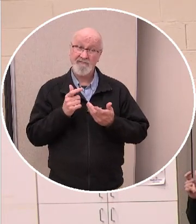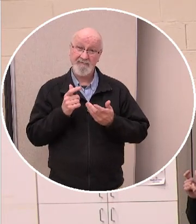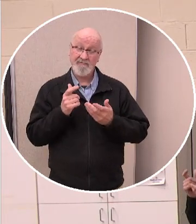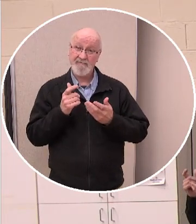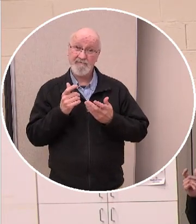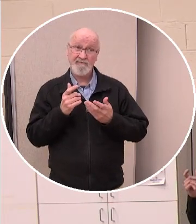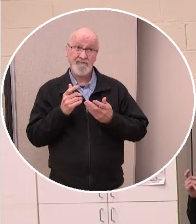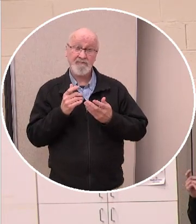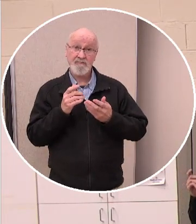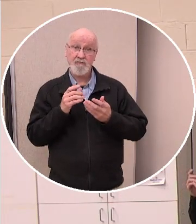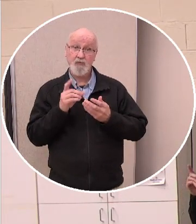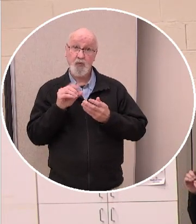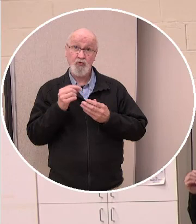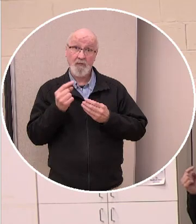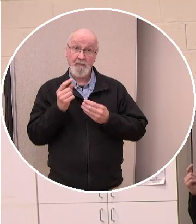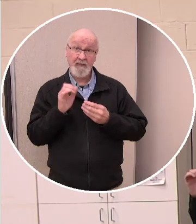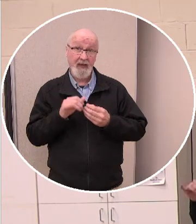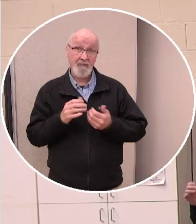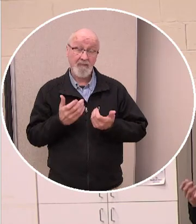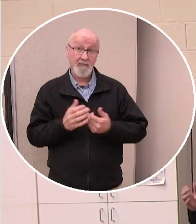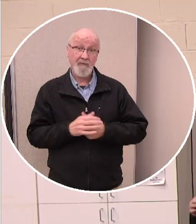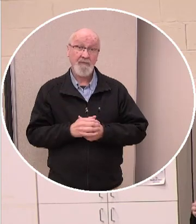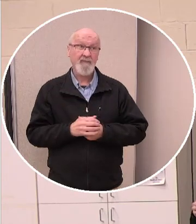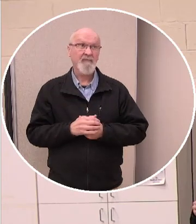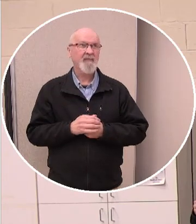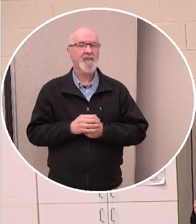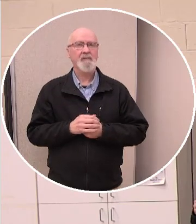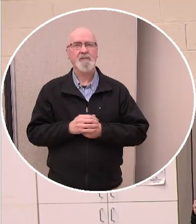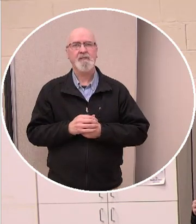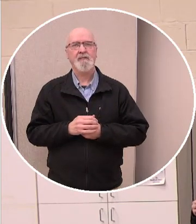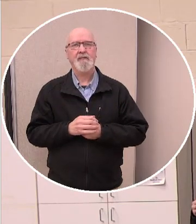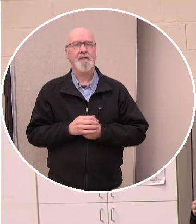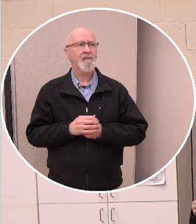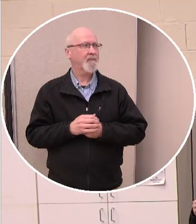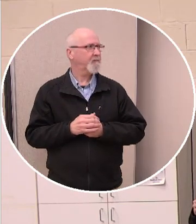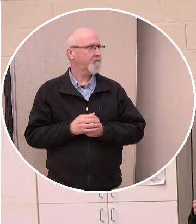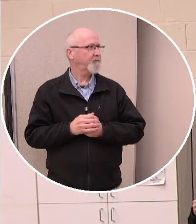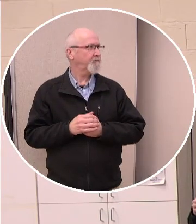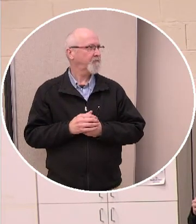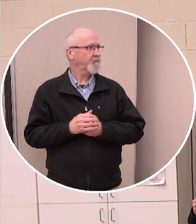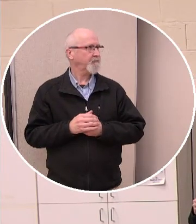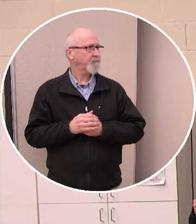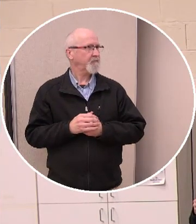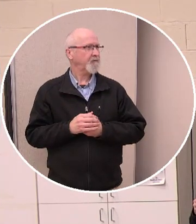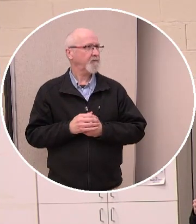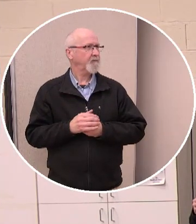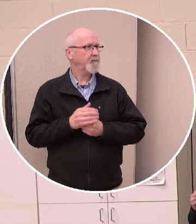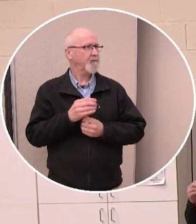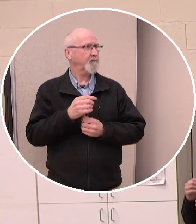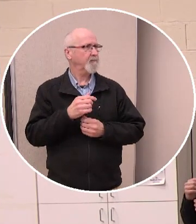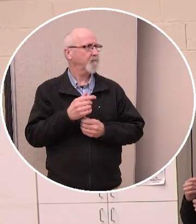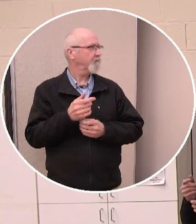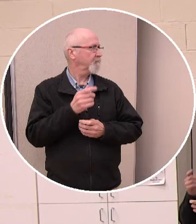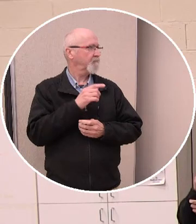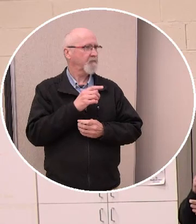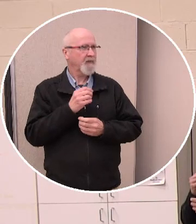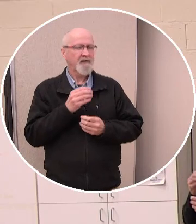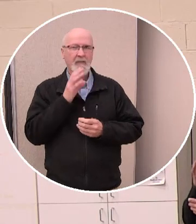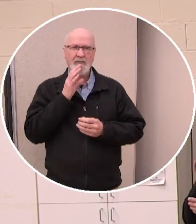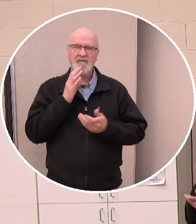Yeah, we can speak to that. Yeah, Terry, you can. You know, some of the things that are contained in that